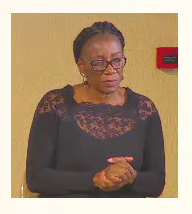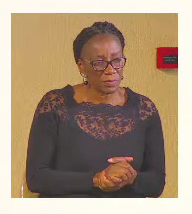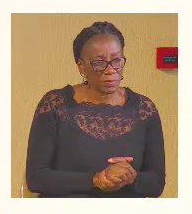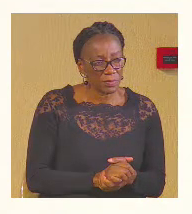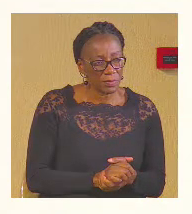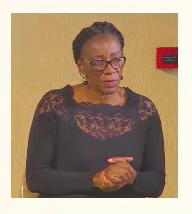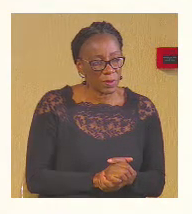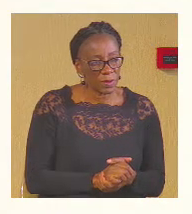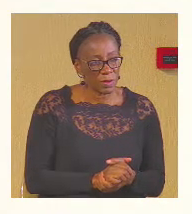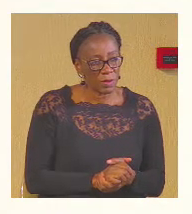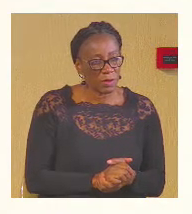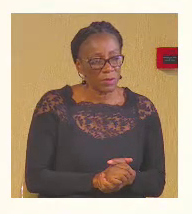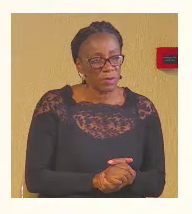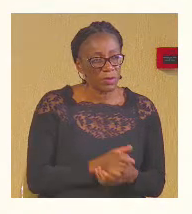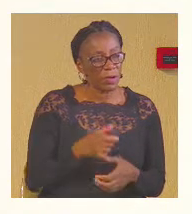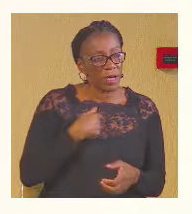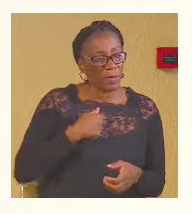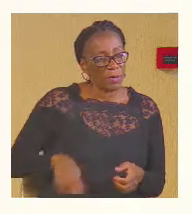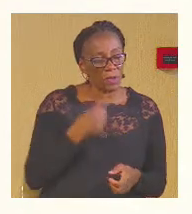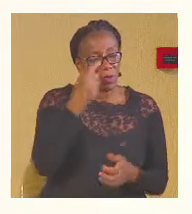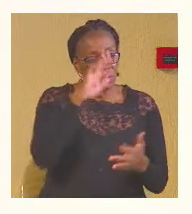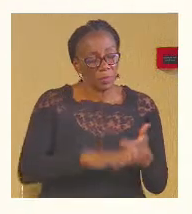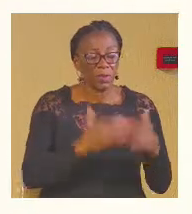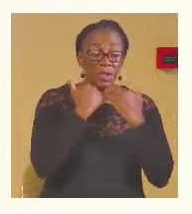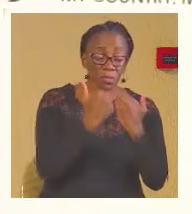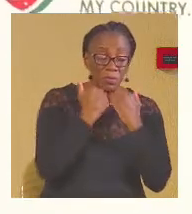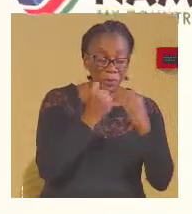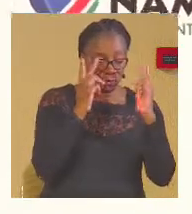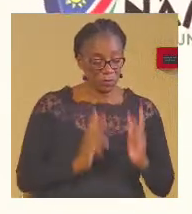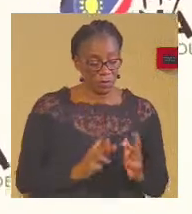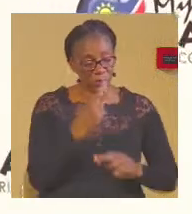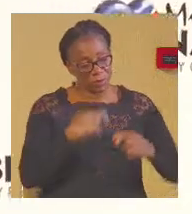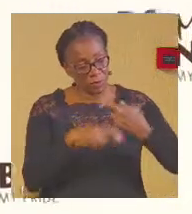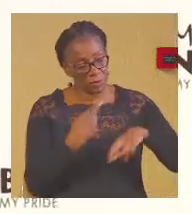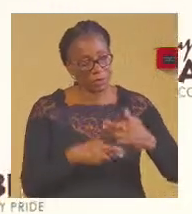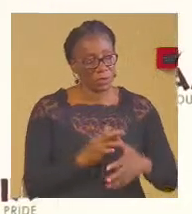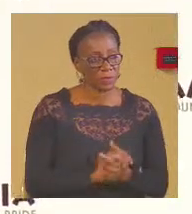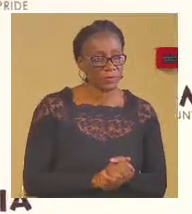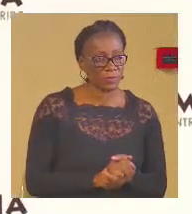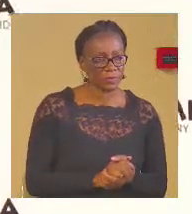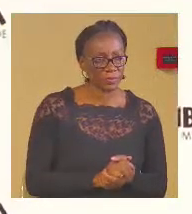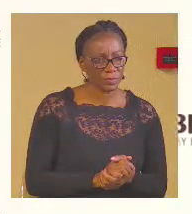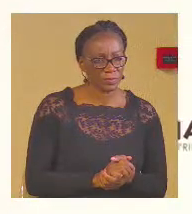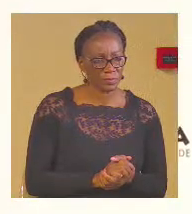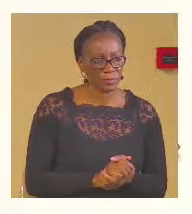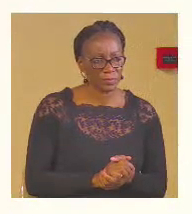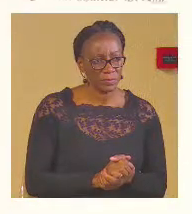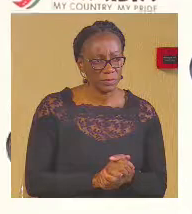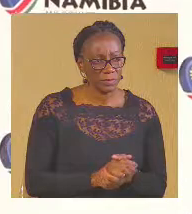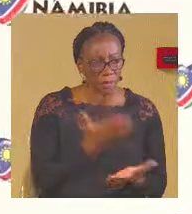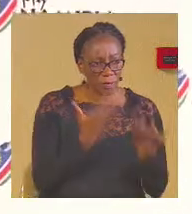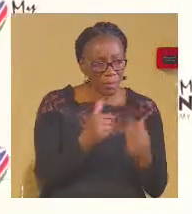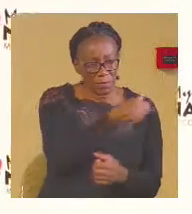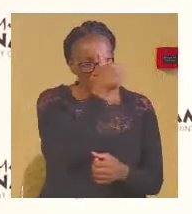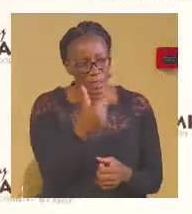of human resources in this particular effort. Okay, thank you very much, sir. Maybe the other follow-up questions, I wanted to look at